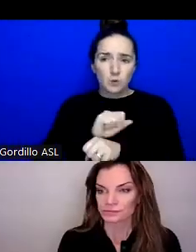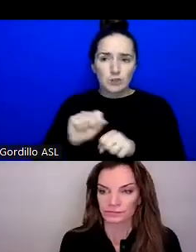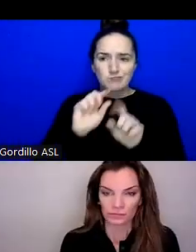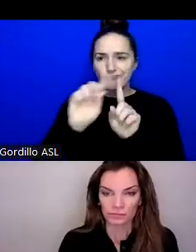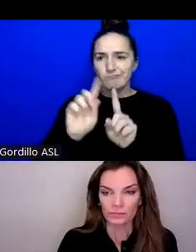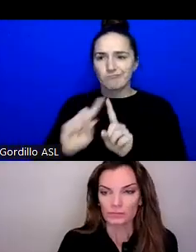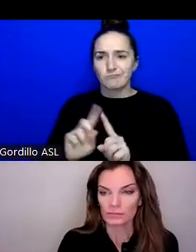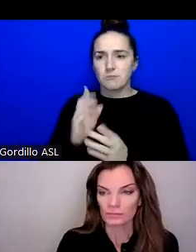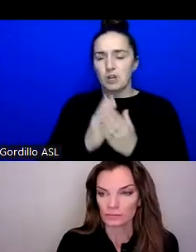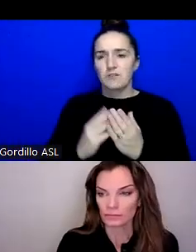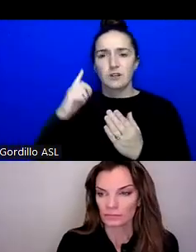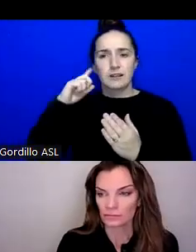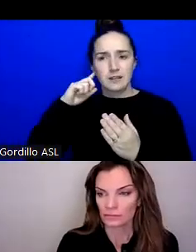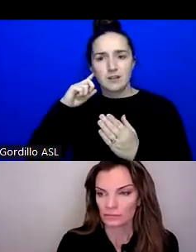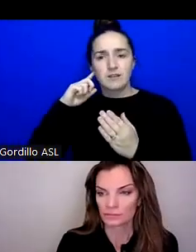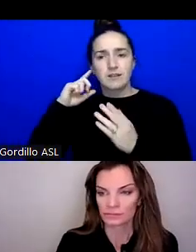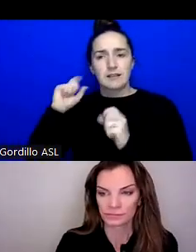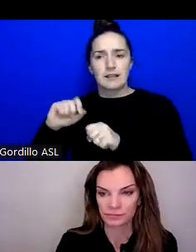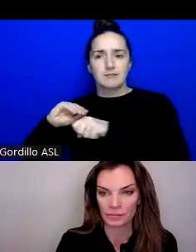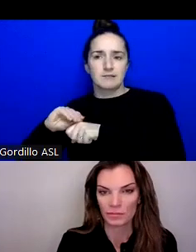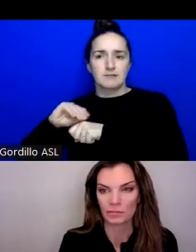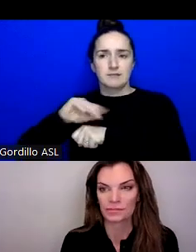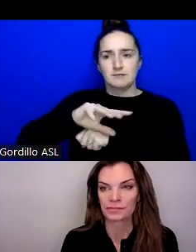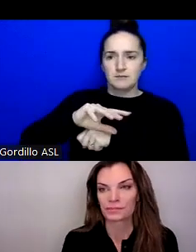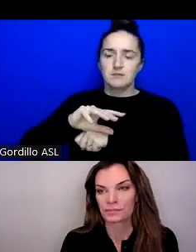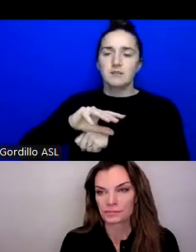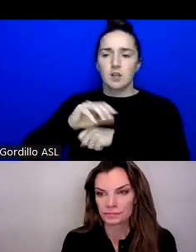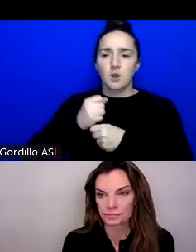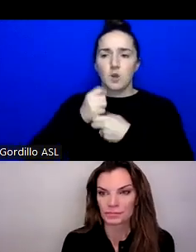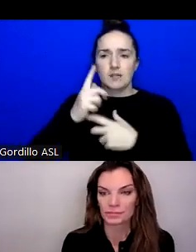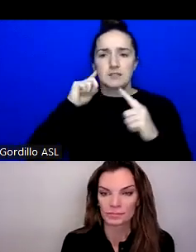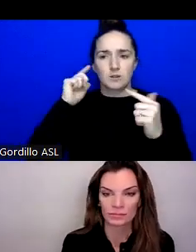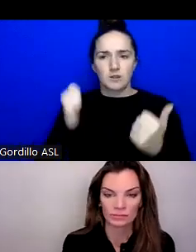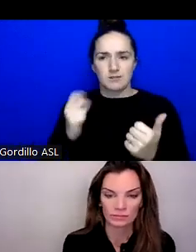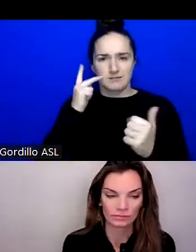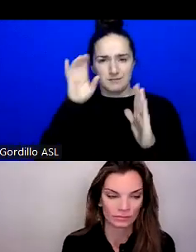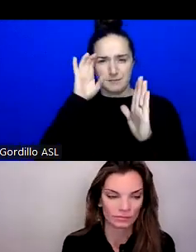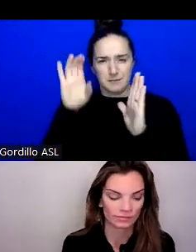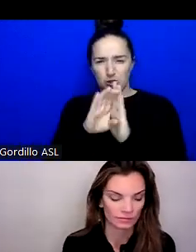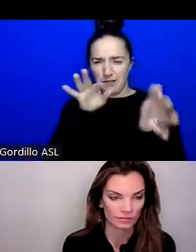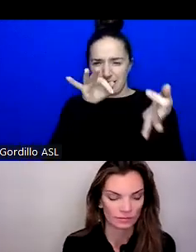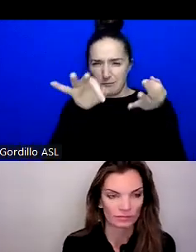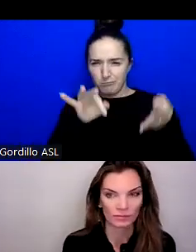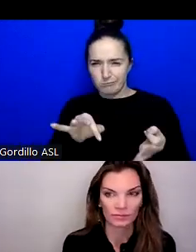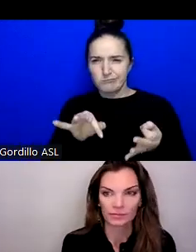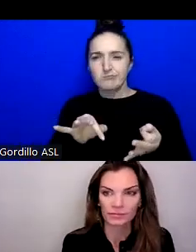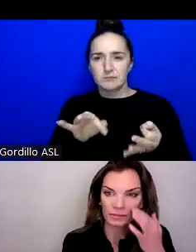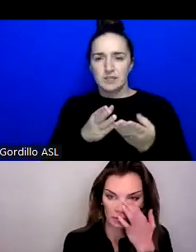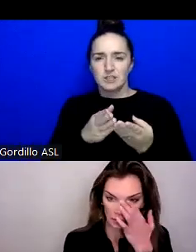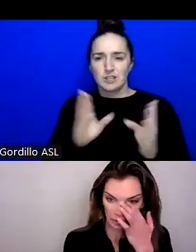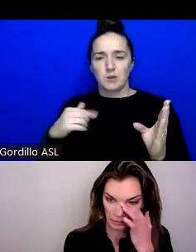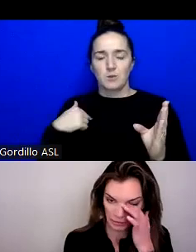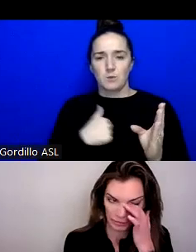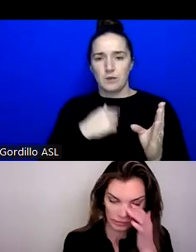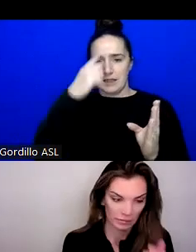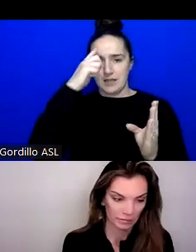of our ear that can contribute to hearing loss. And so you're looking at a picture on the screen there that kind of breaks things down. Generally speaking, we think about